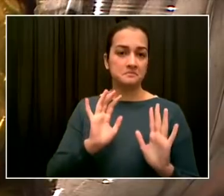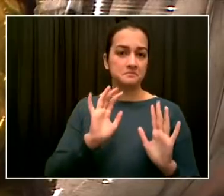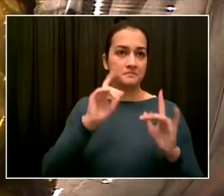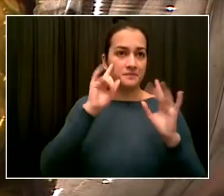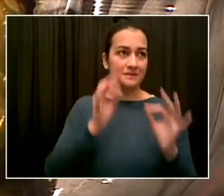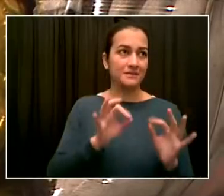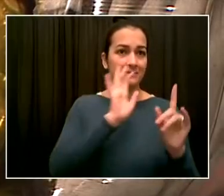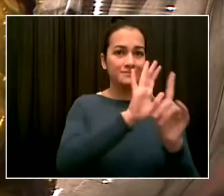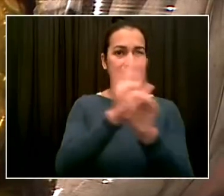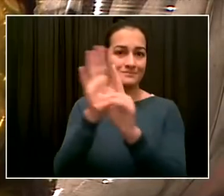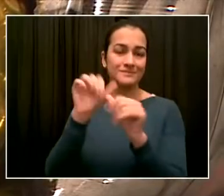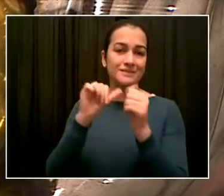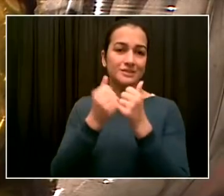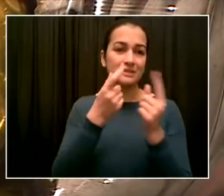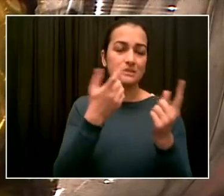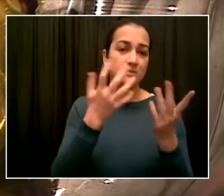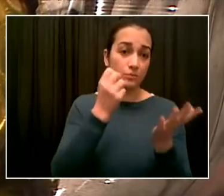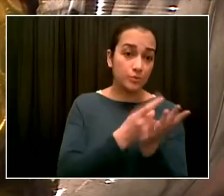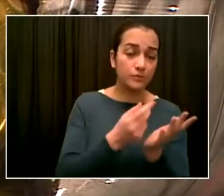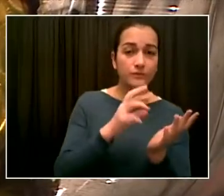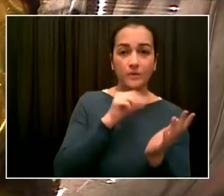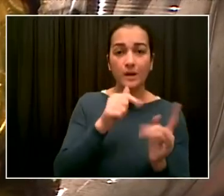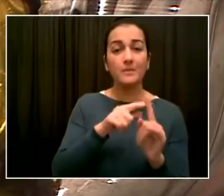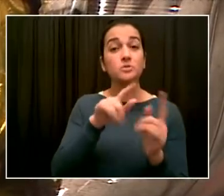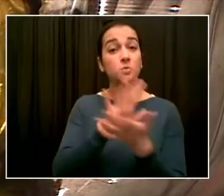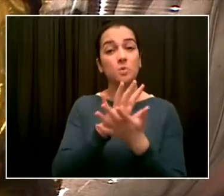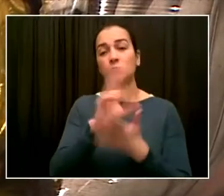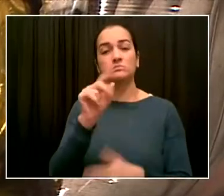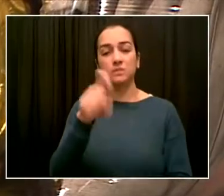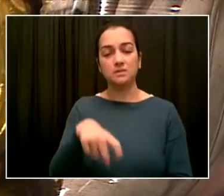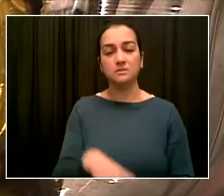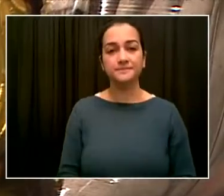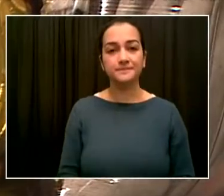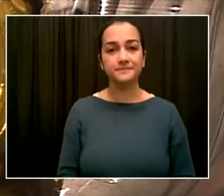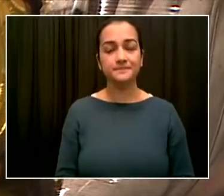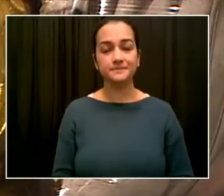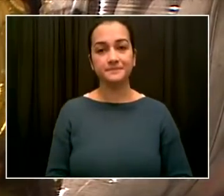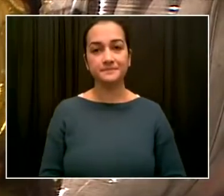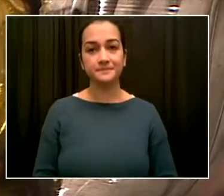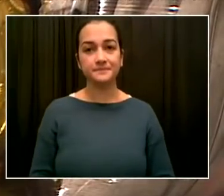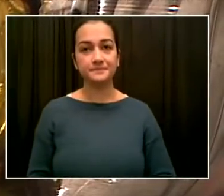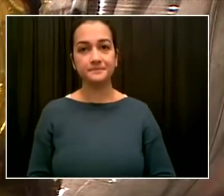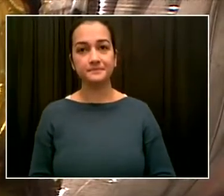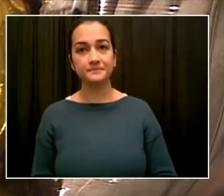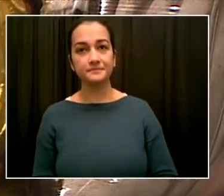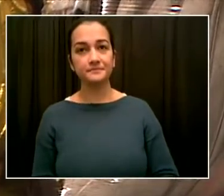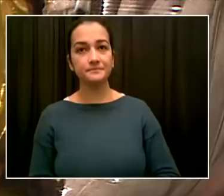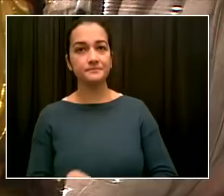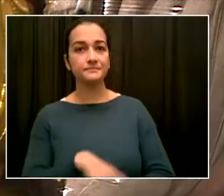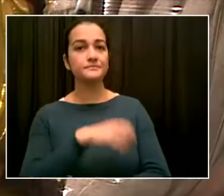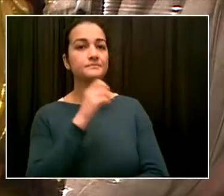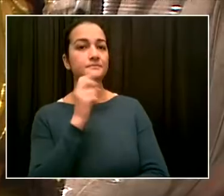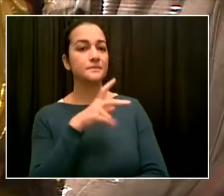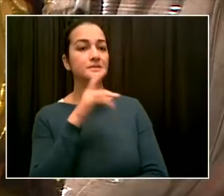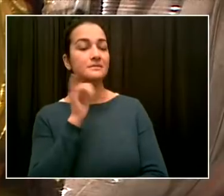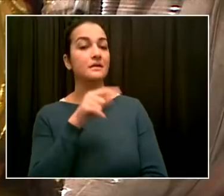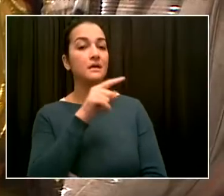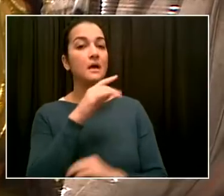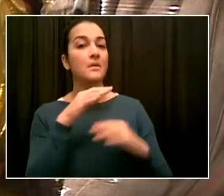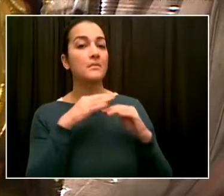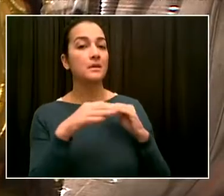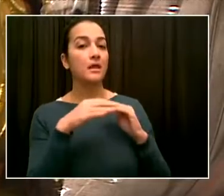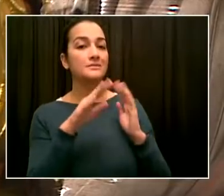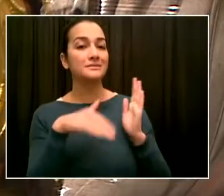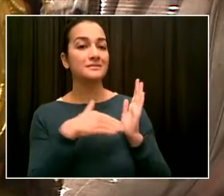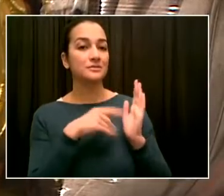Okay, and then you were talking about the blood center. There have been some questions regarding Kramer Levin's role and your debt to Kramer